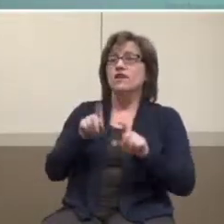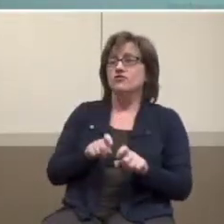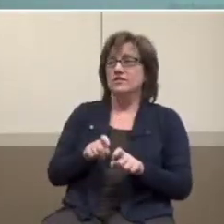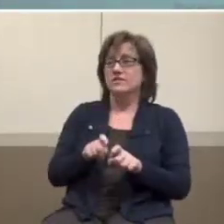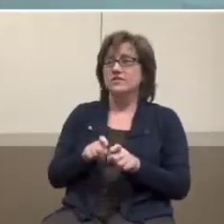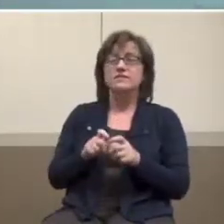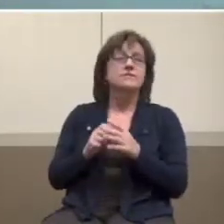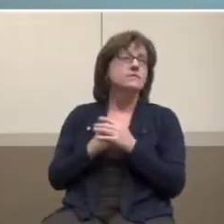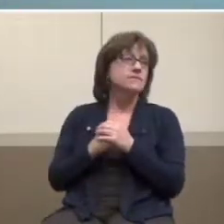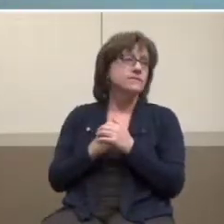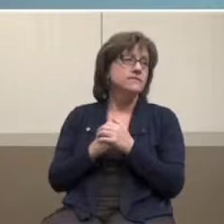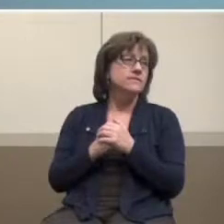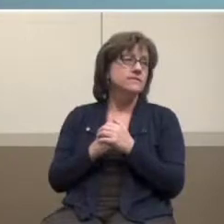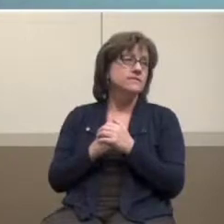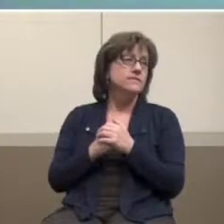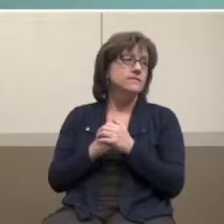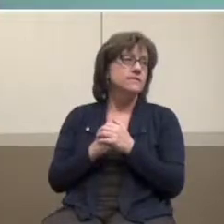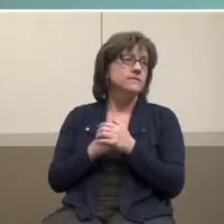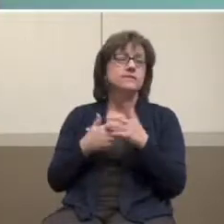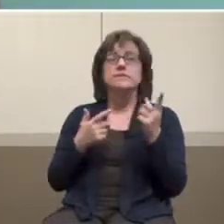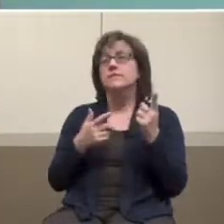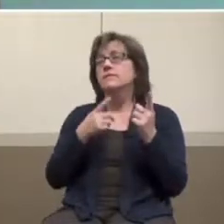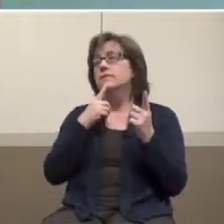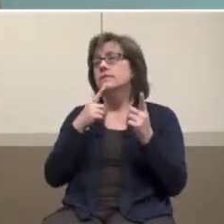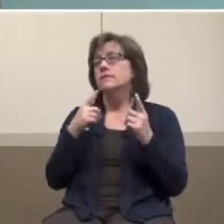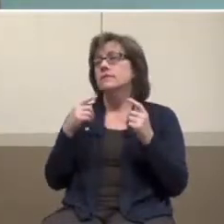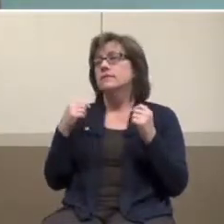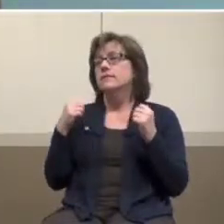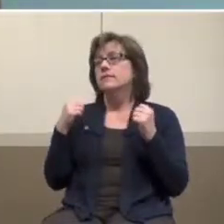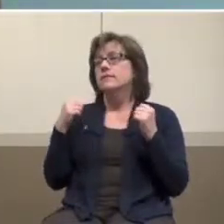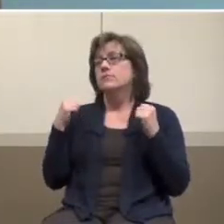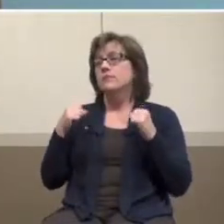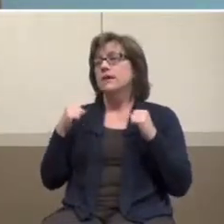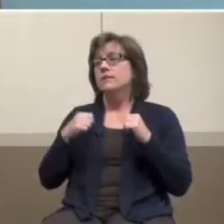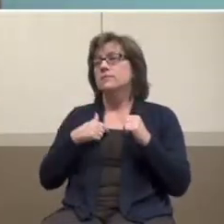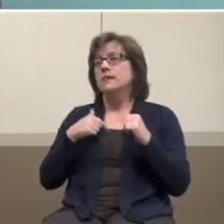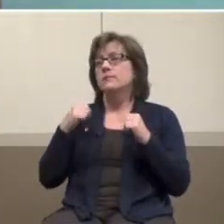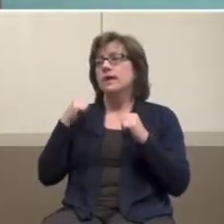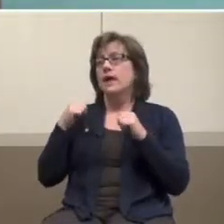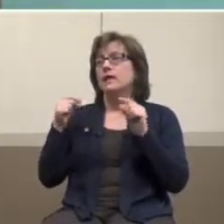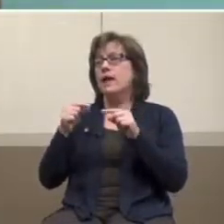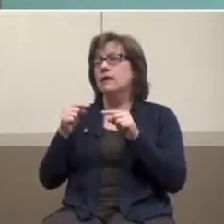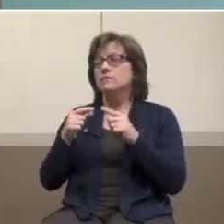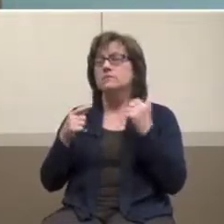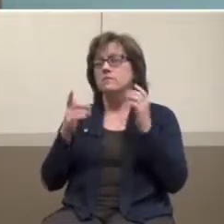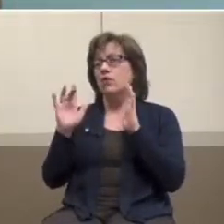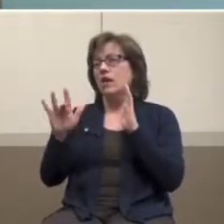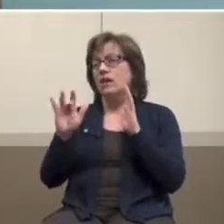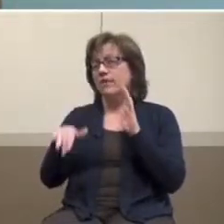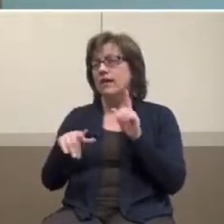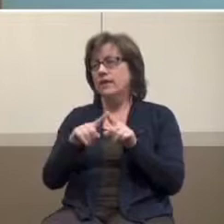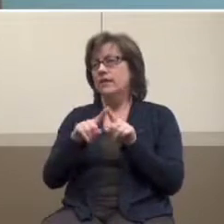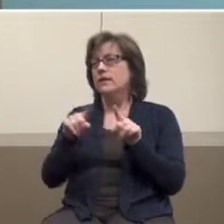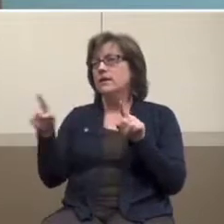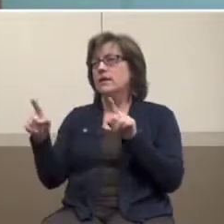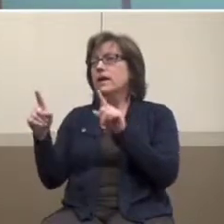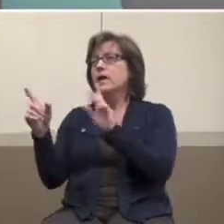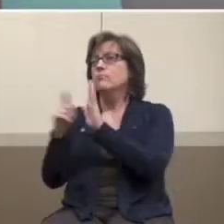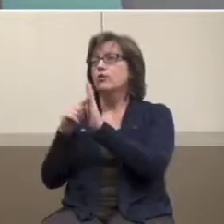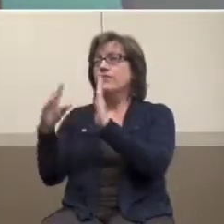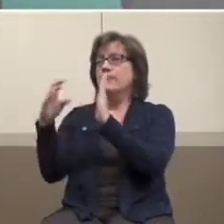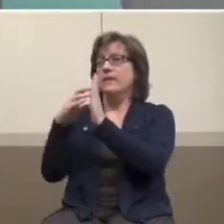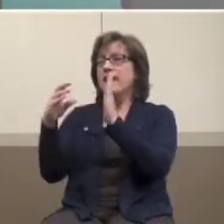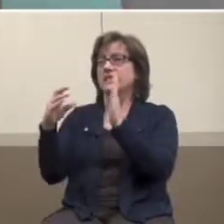I'm going to do backpacks mean backaches. So I can click on that. I can print out the passage, and what I really